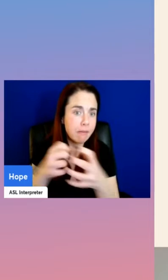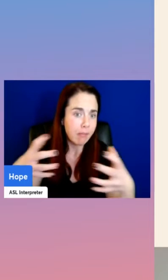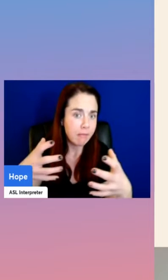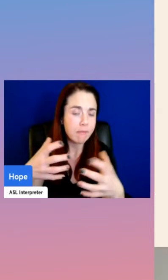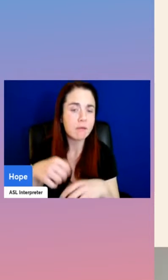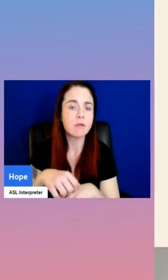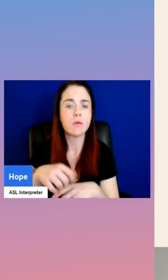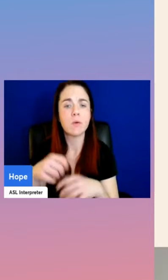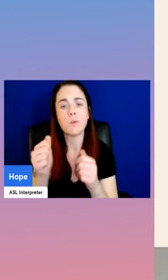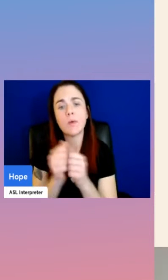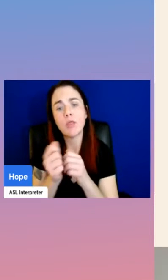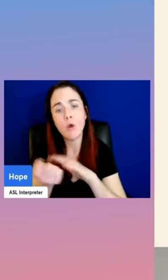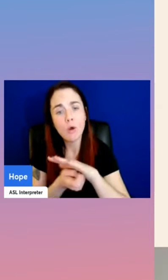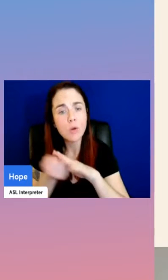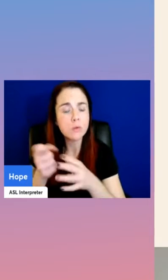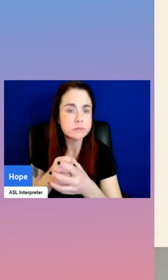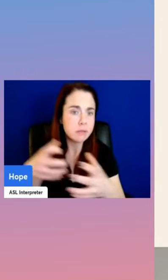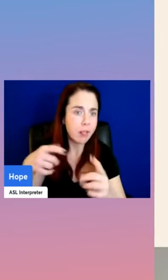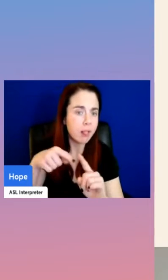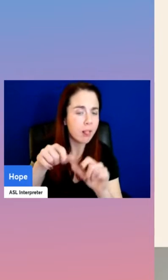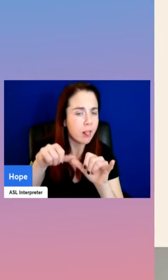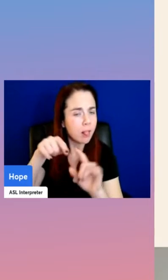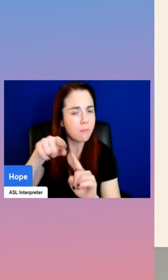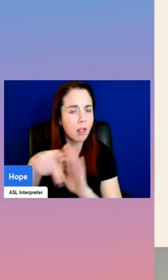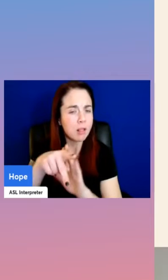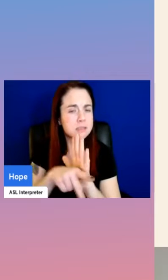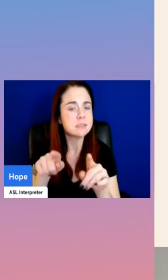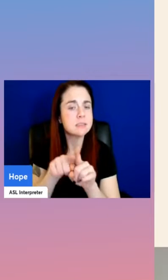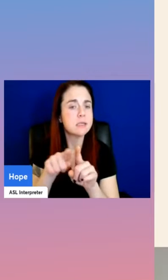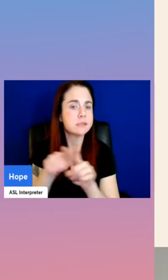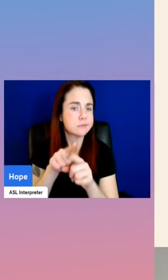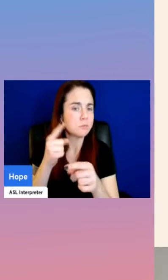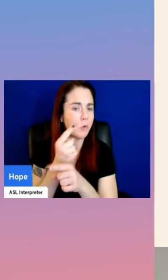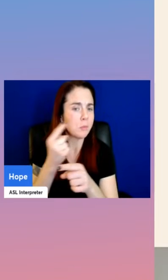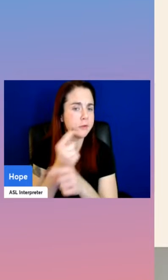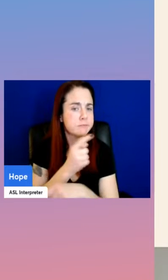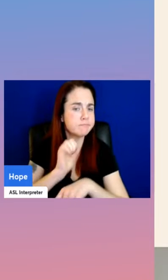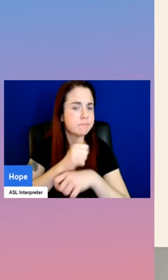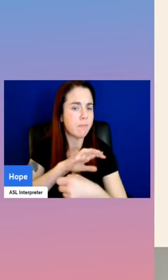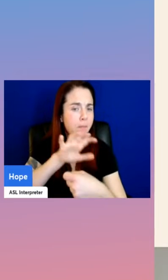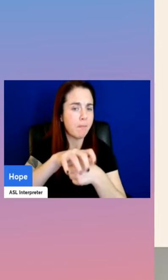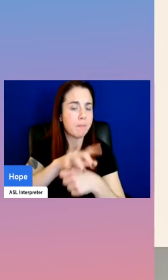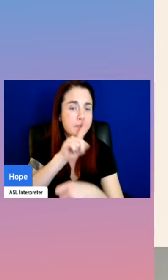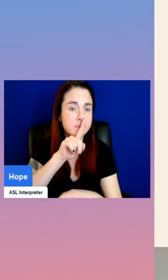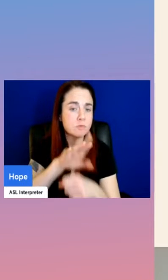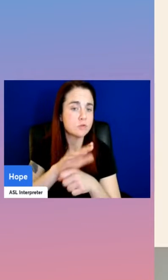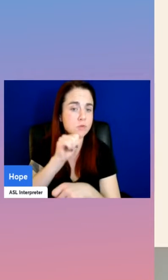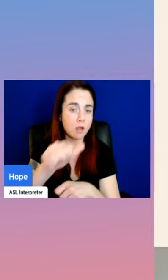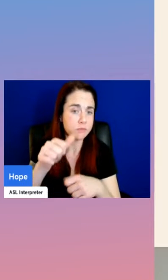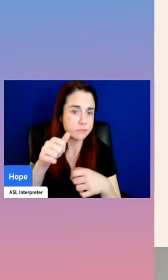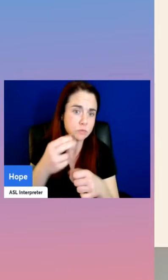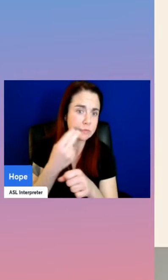scaling policies, and appropriately putting in caps as well to ensure that you're not provisioning more than necessary.